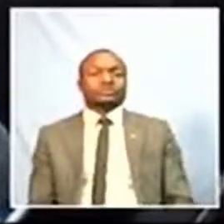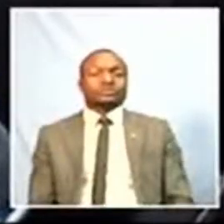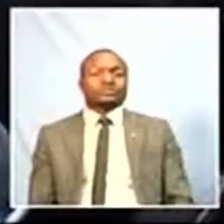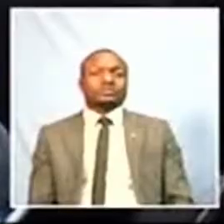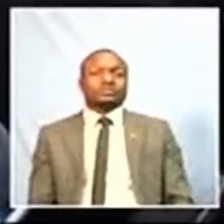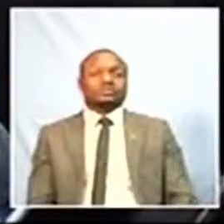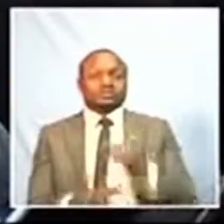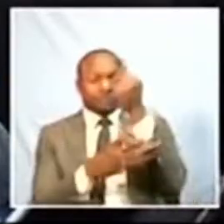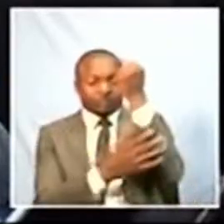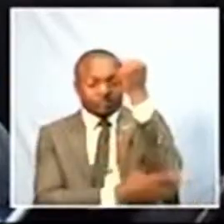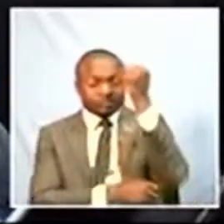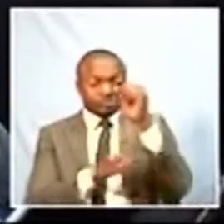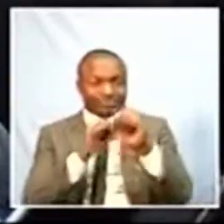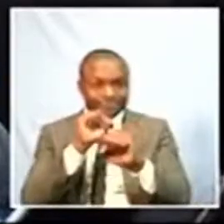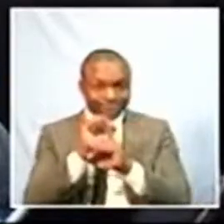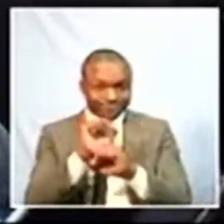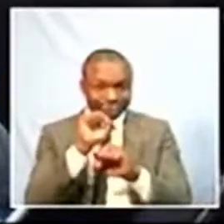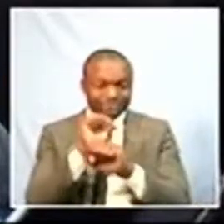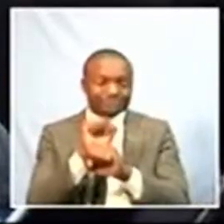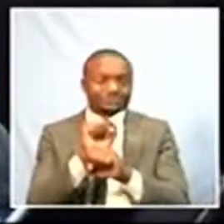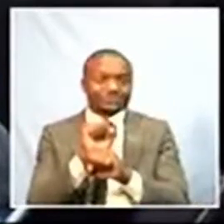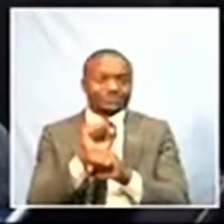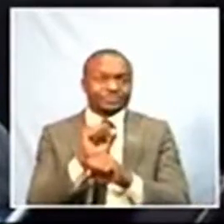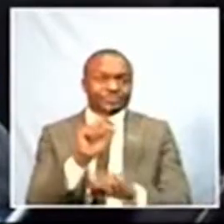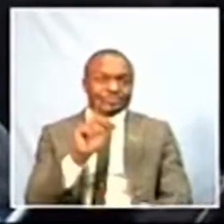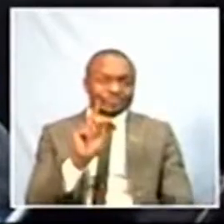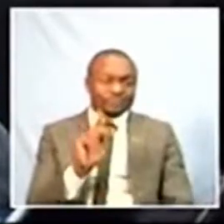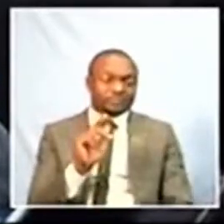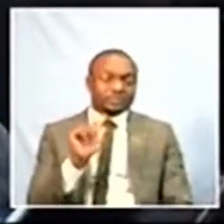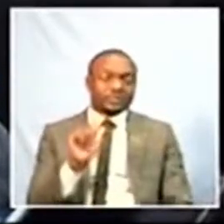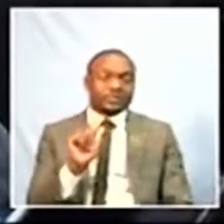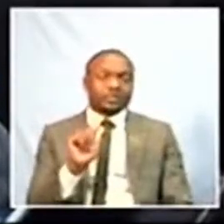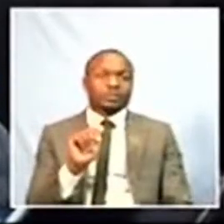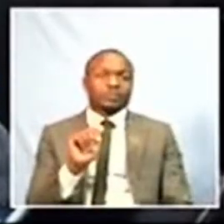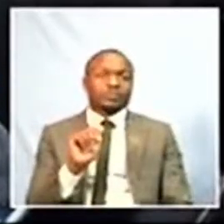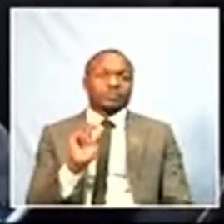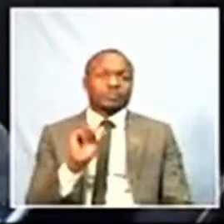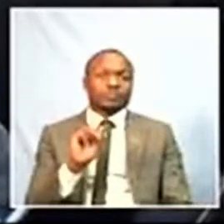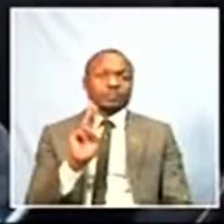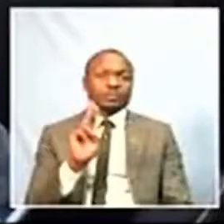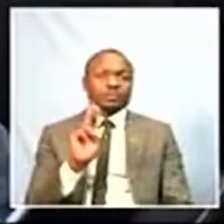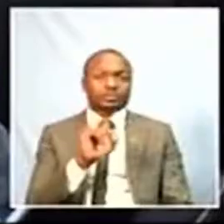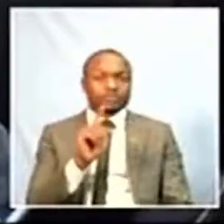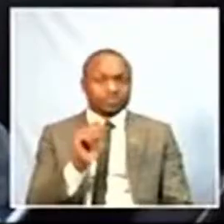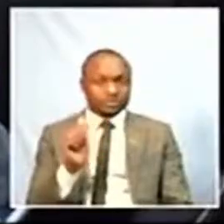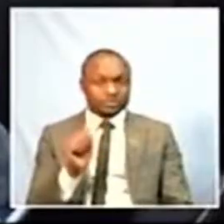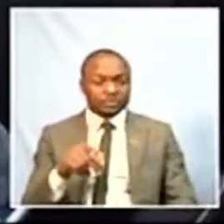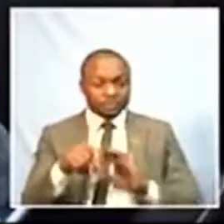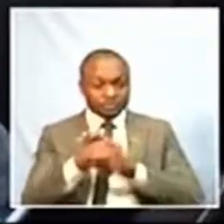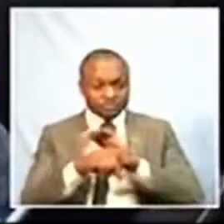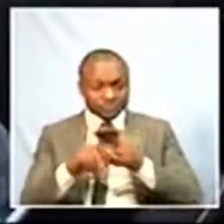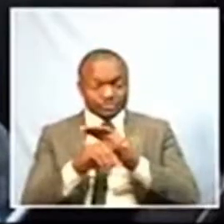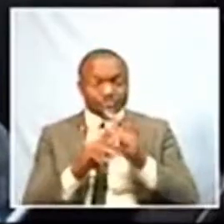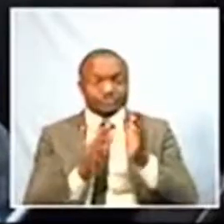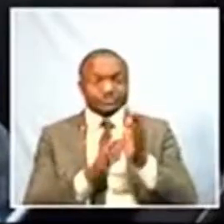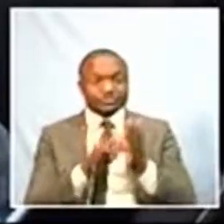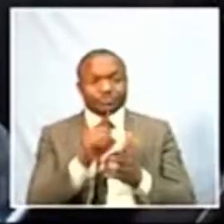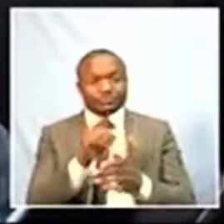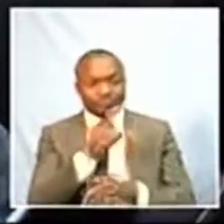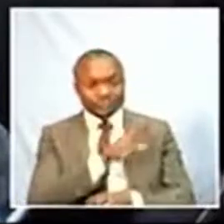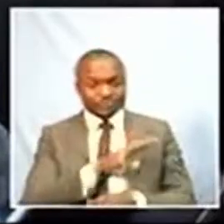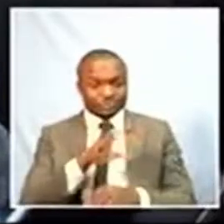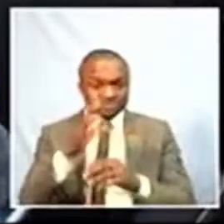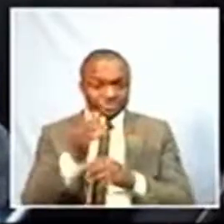the poor workmanship at Kamunza Primary School. So that behavior of getting advance